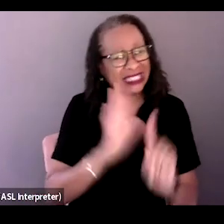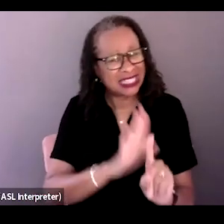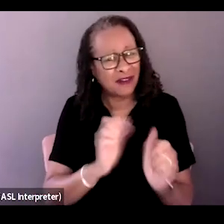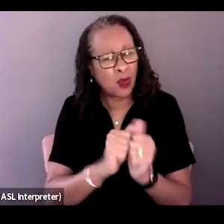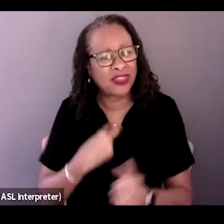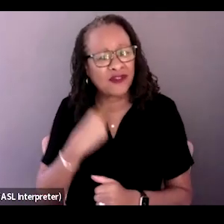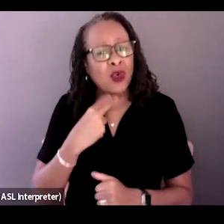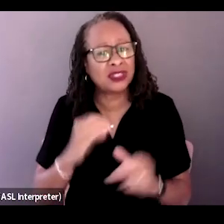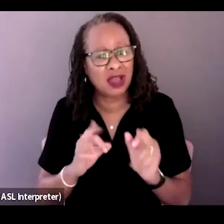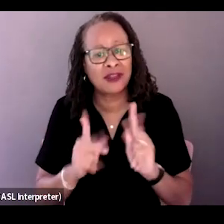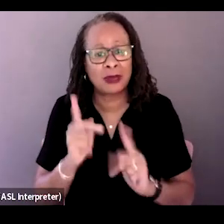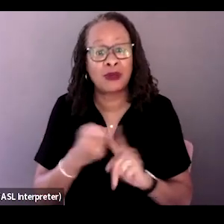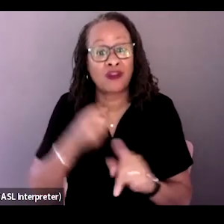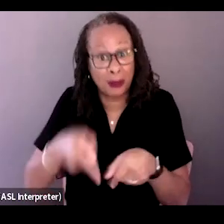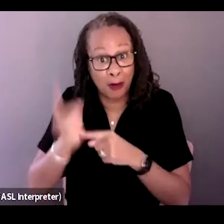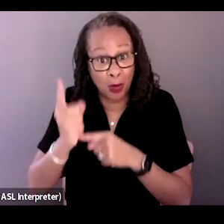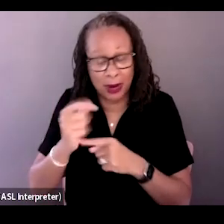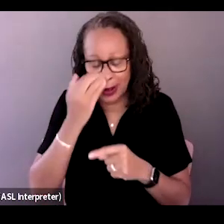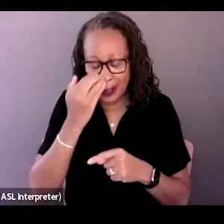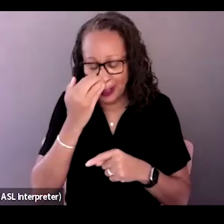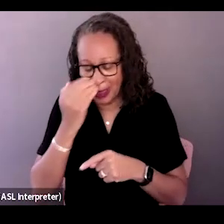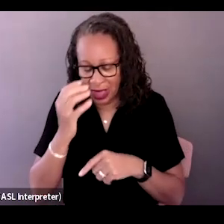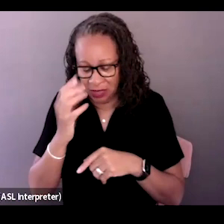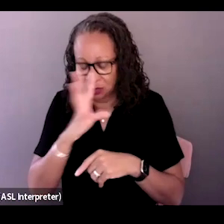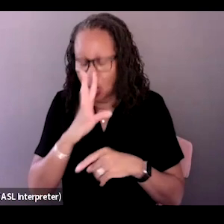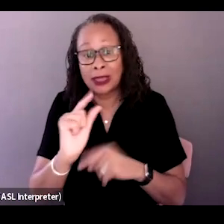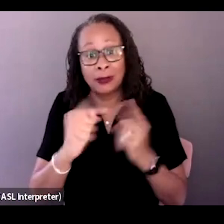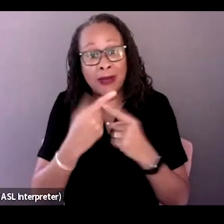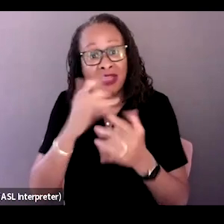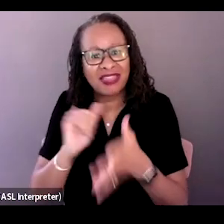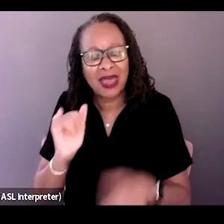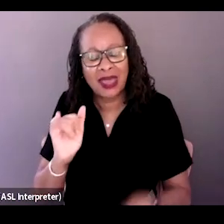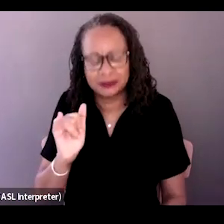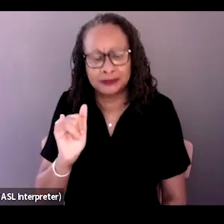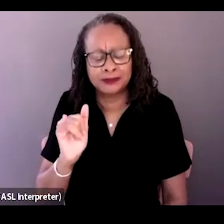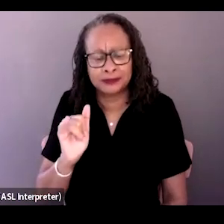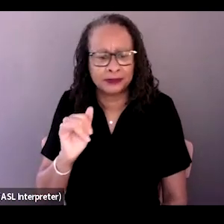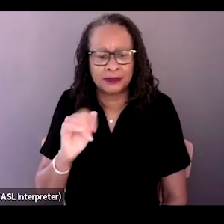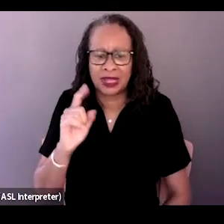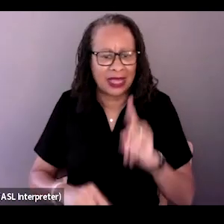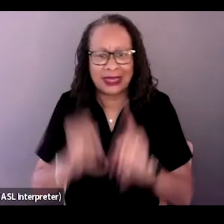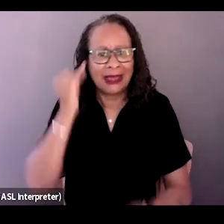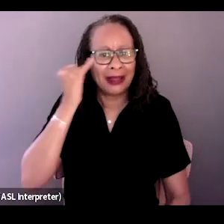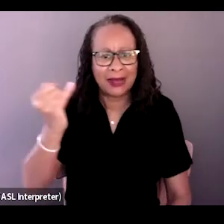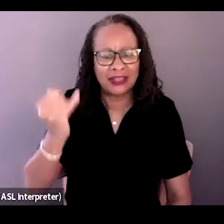voices of the people from the moment. Talk a little bit about that construction. I cannot